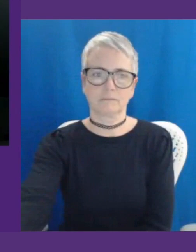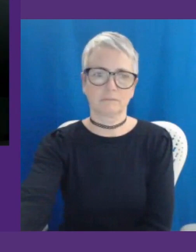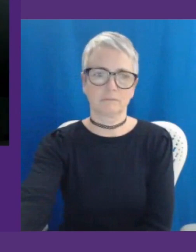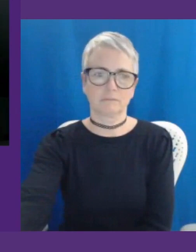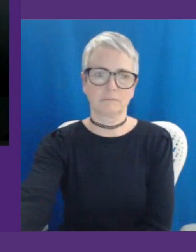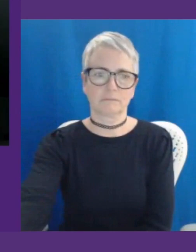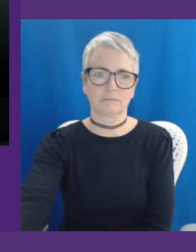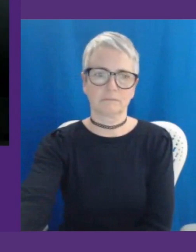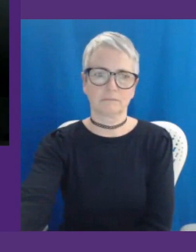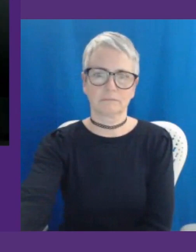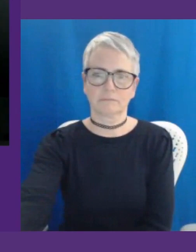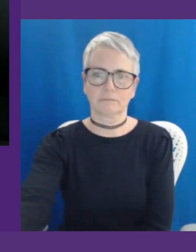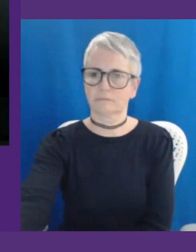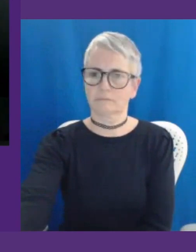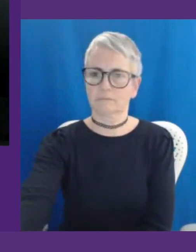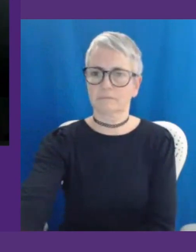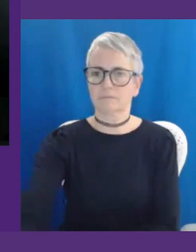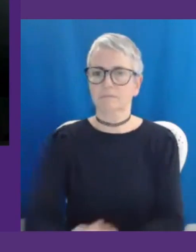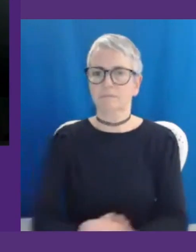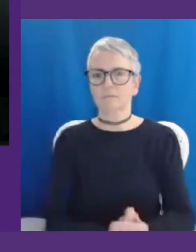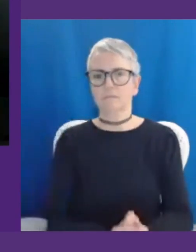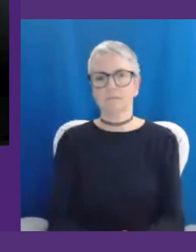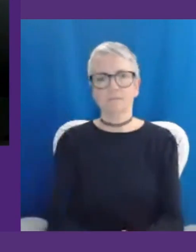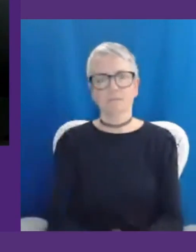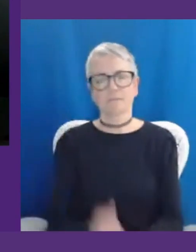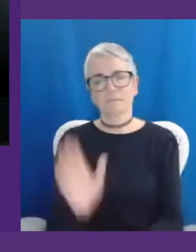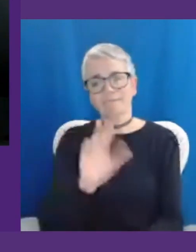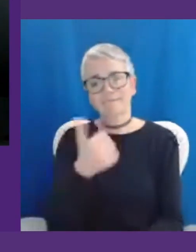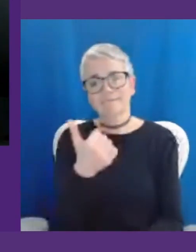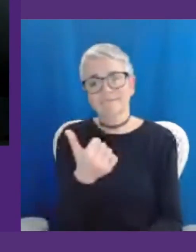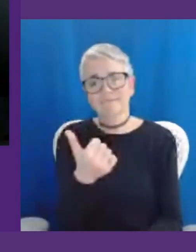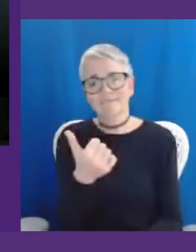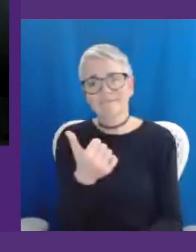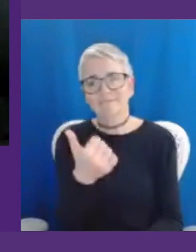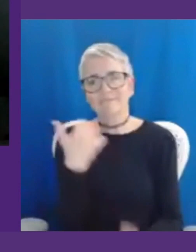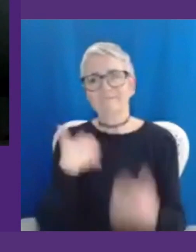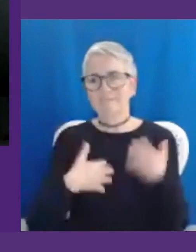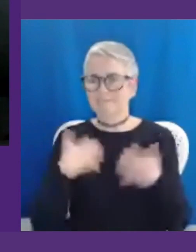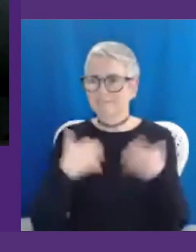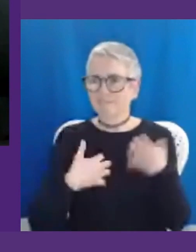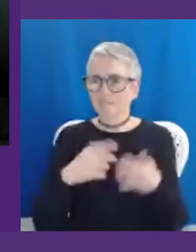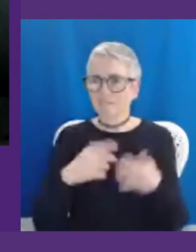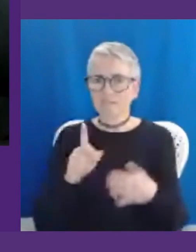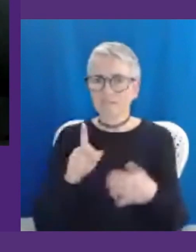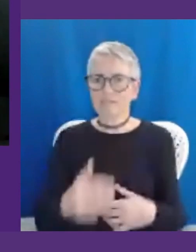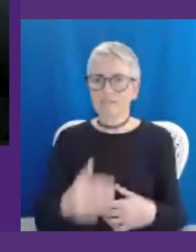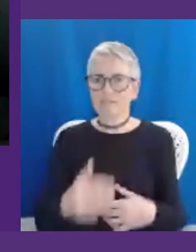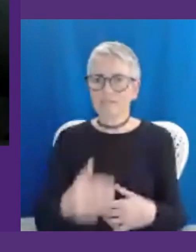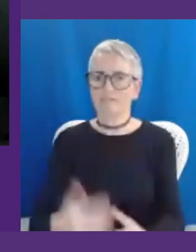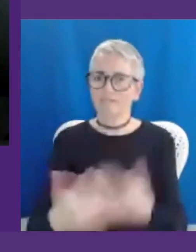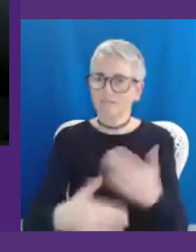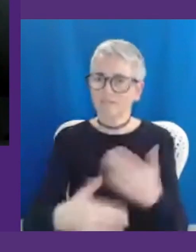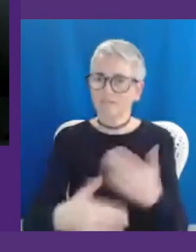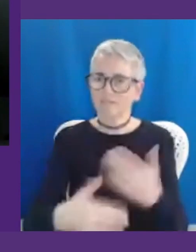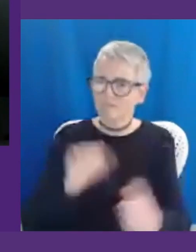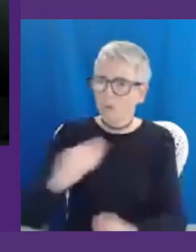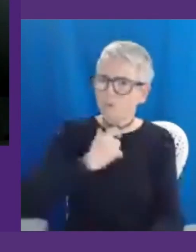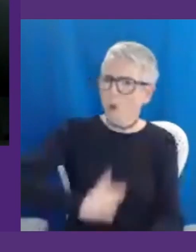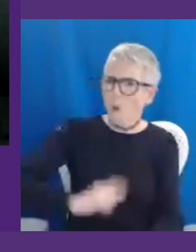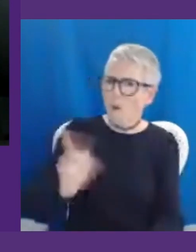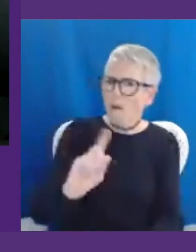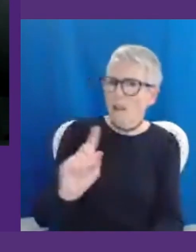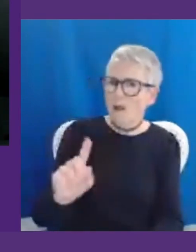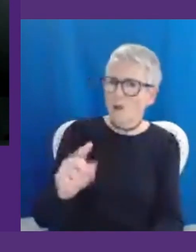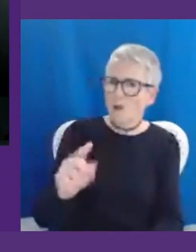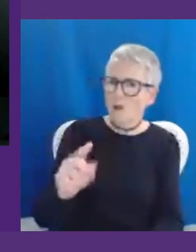in this area. Can you tell me a bit about your role and about the code of portrayal that you launched this summer? Yeah, definitely. So I am